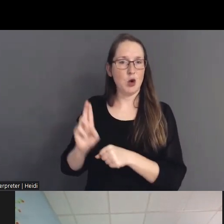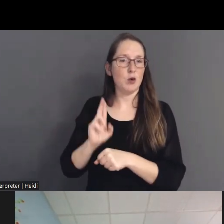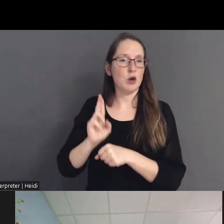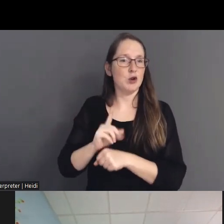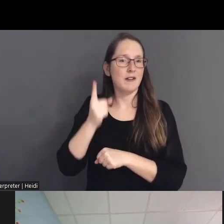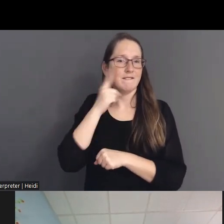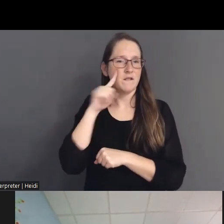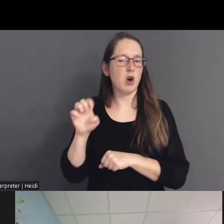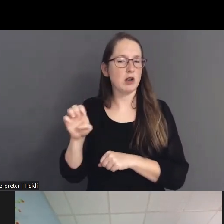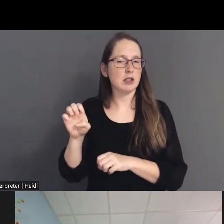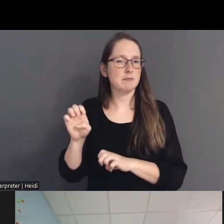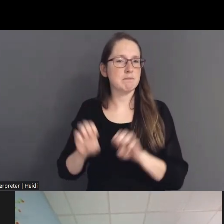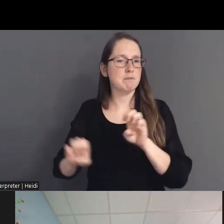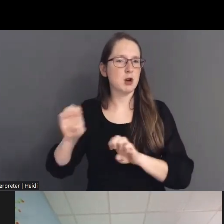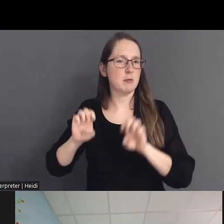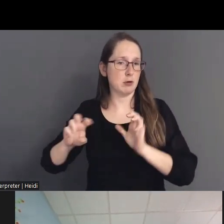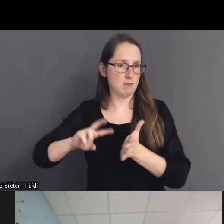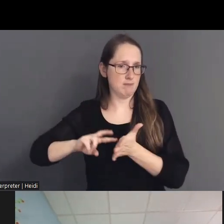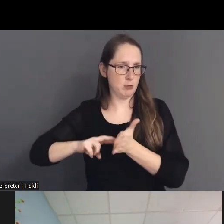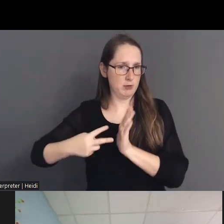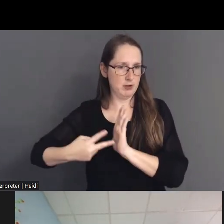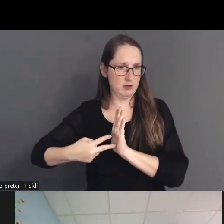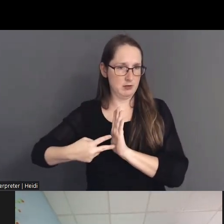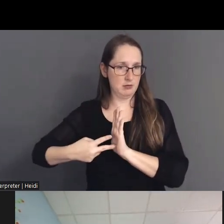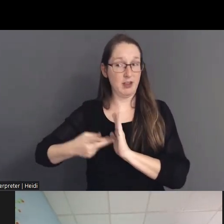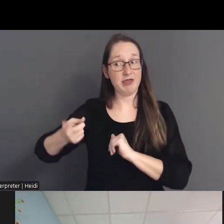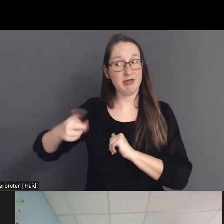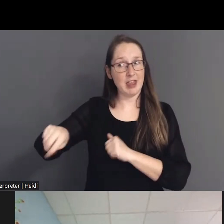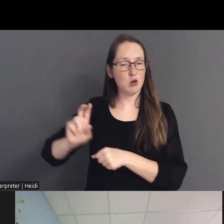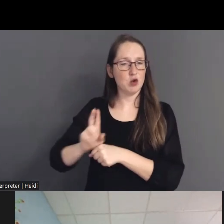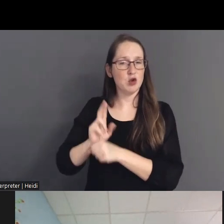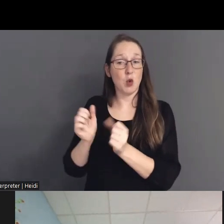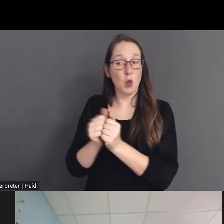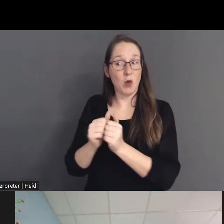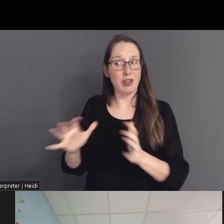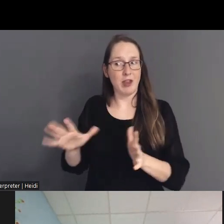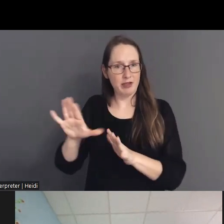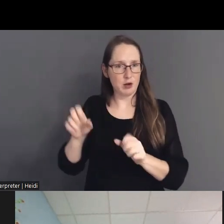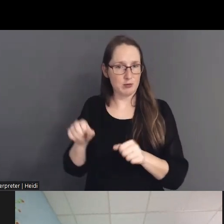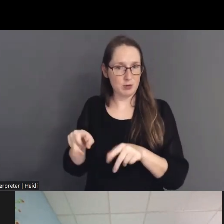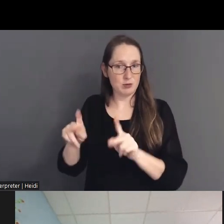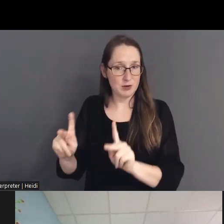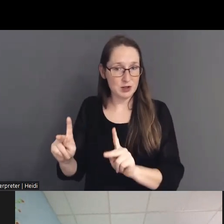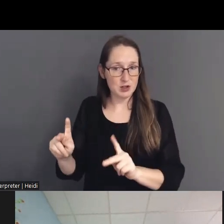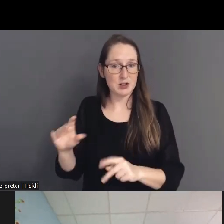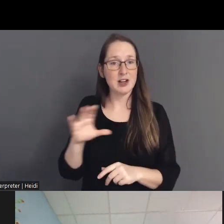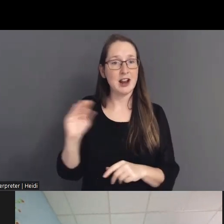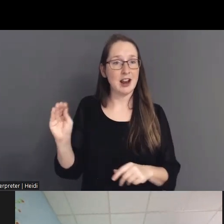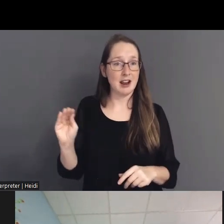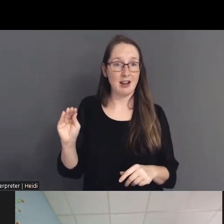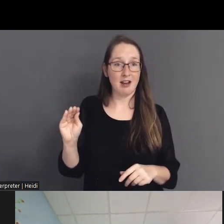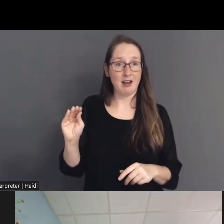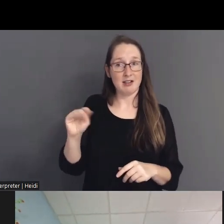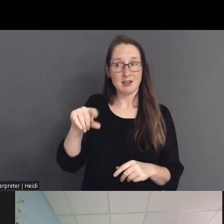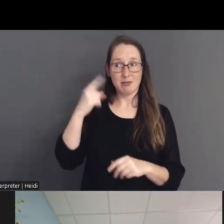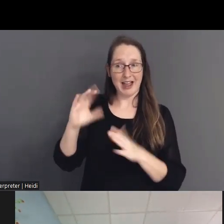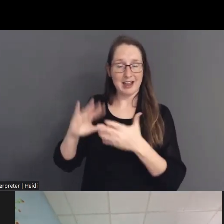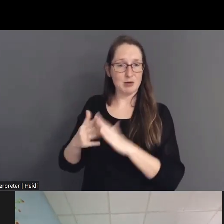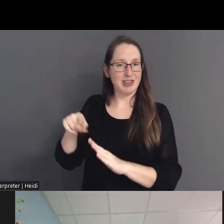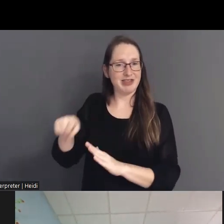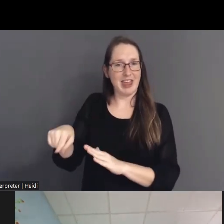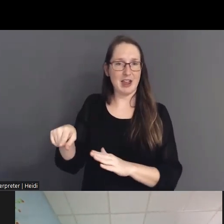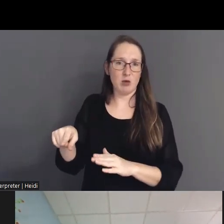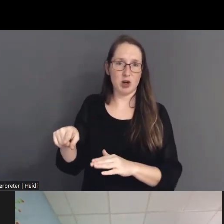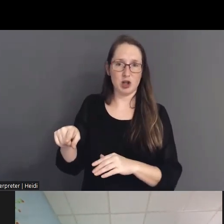for experimentation purposes. They were being used without their permission, and they were subjected